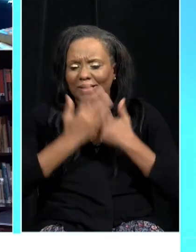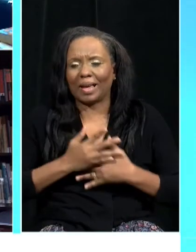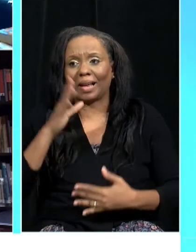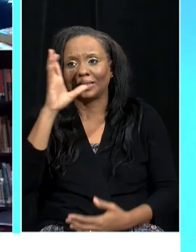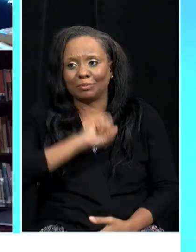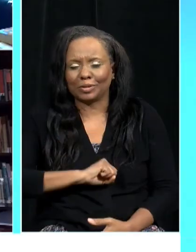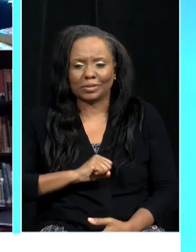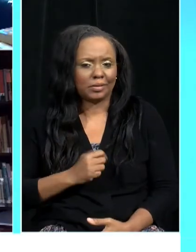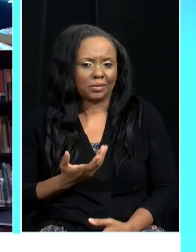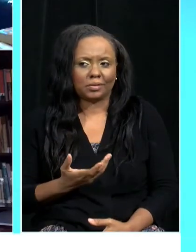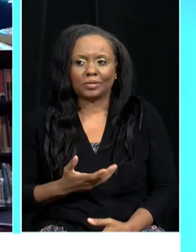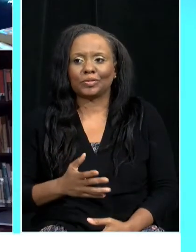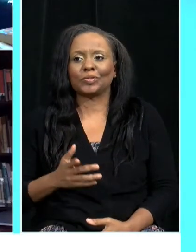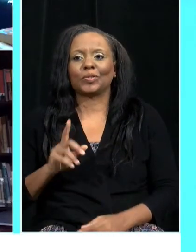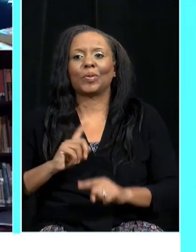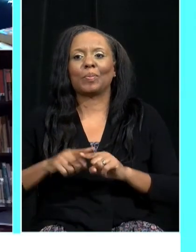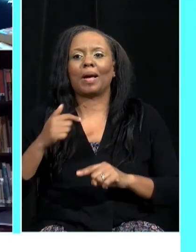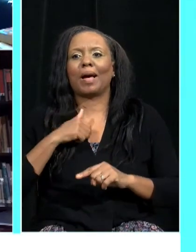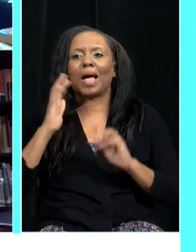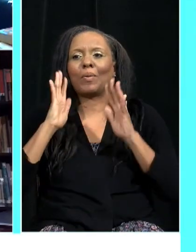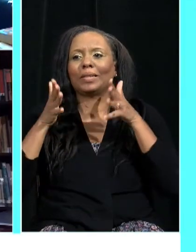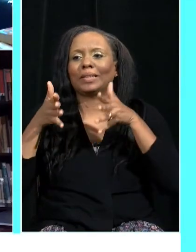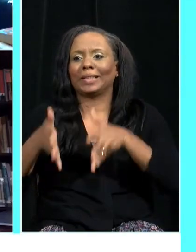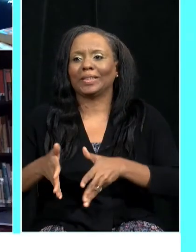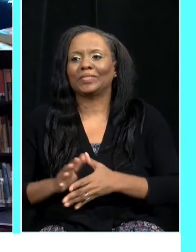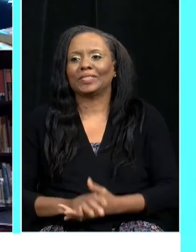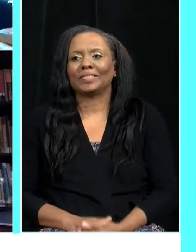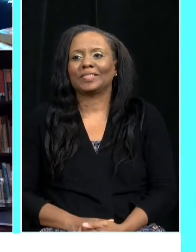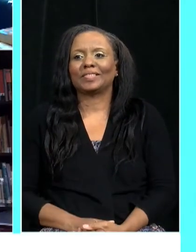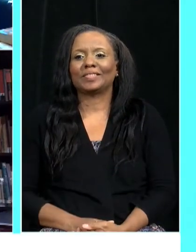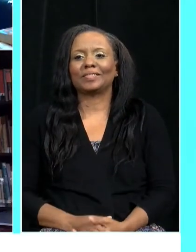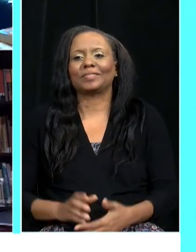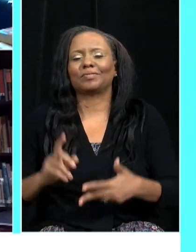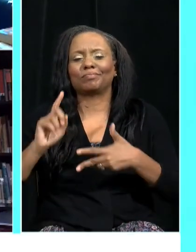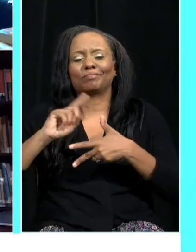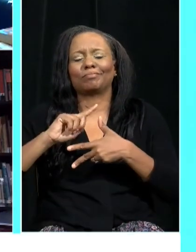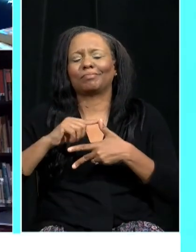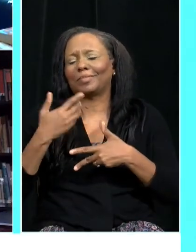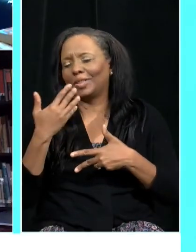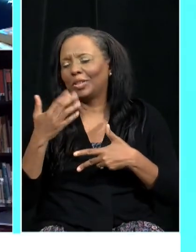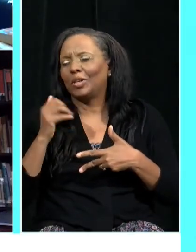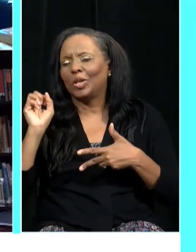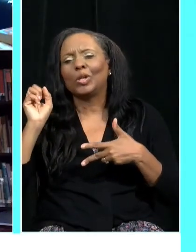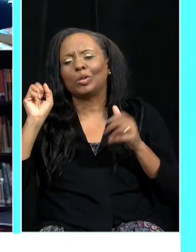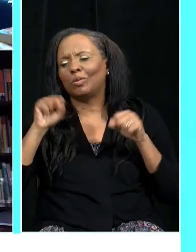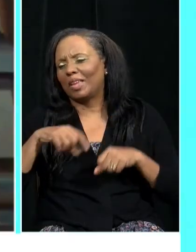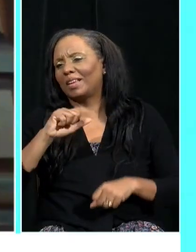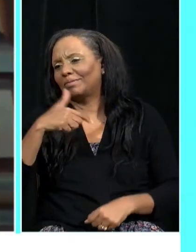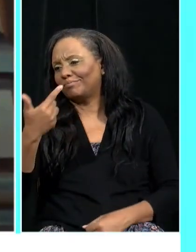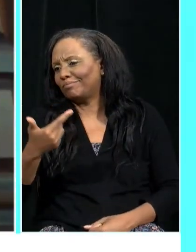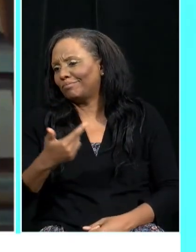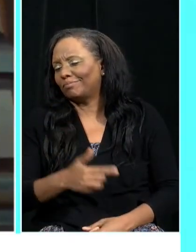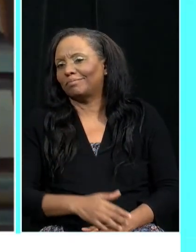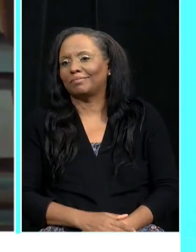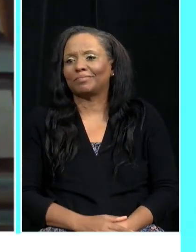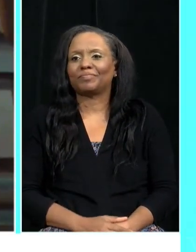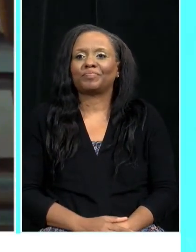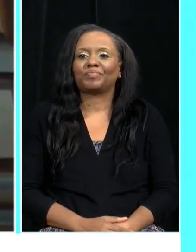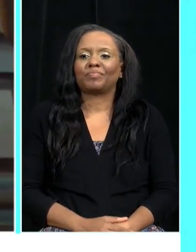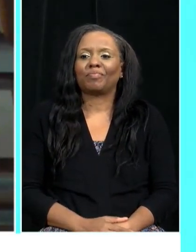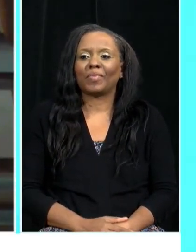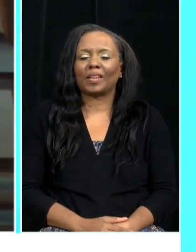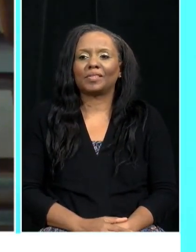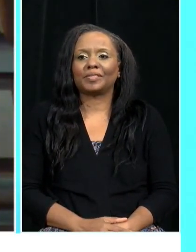I'll yield once Indeed, again. Don. I'll yield. Don, uh, Yeah. I think one